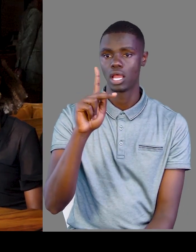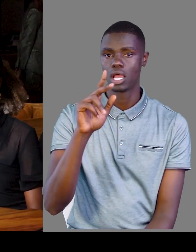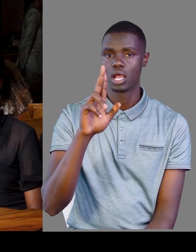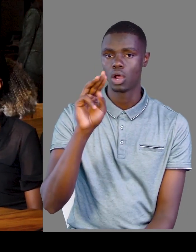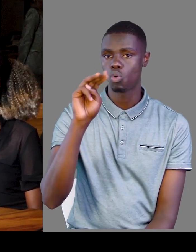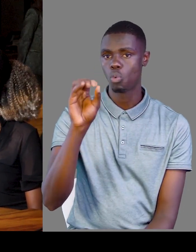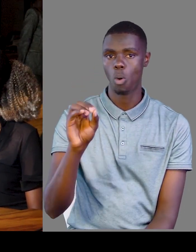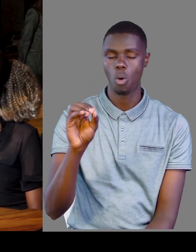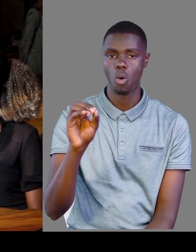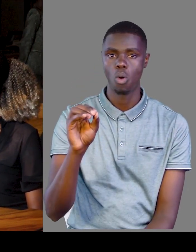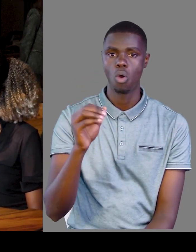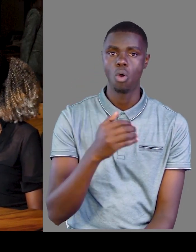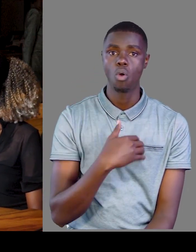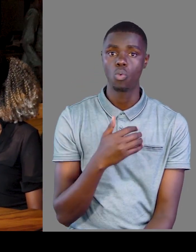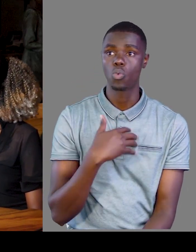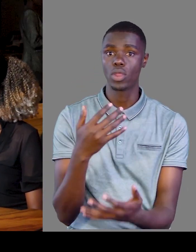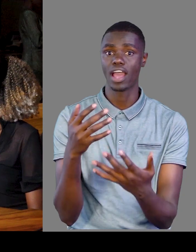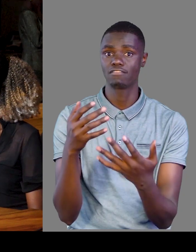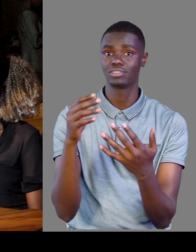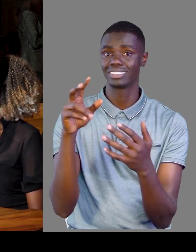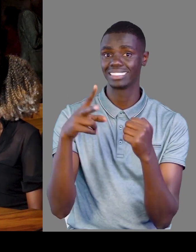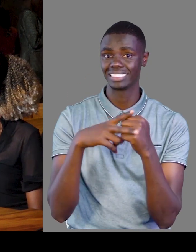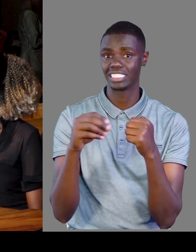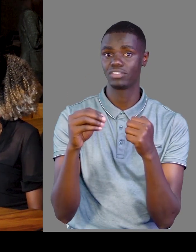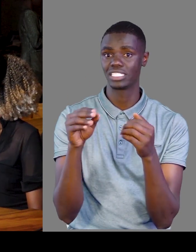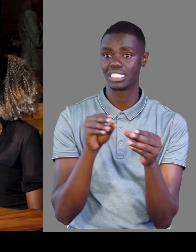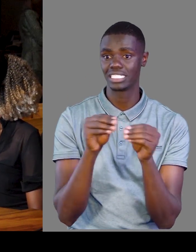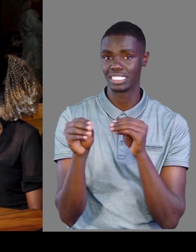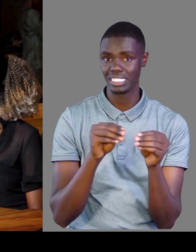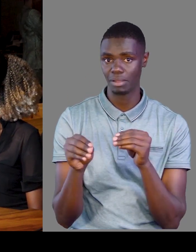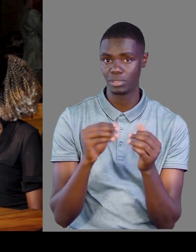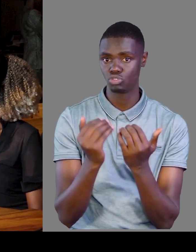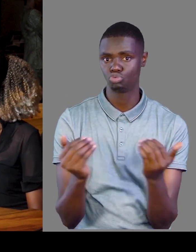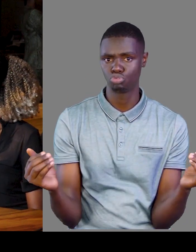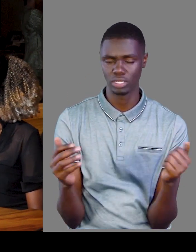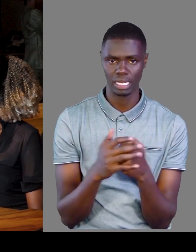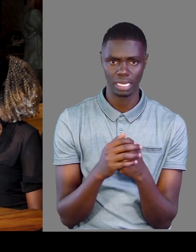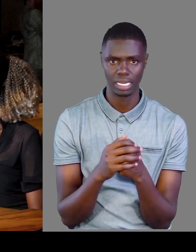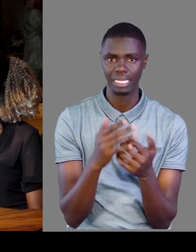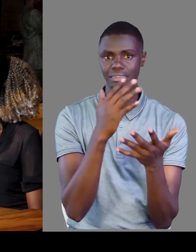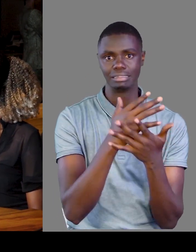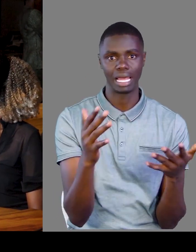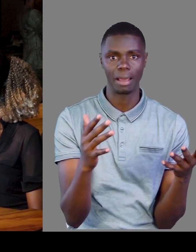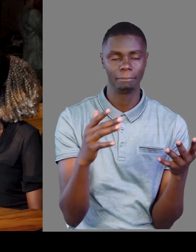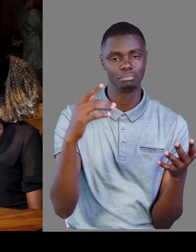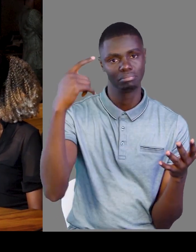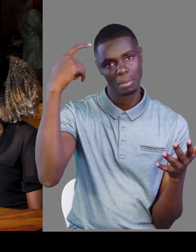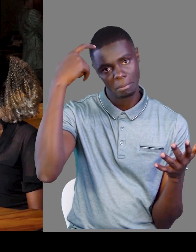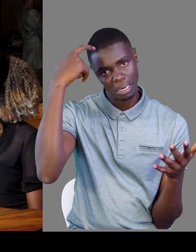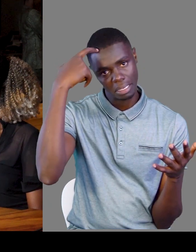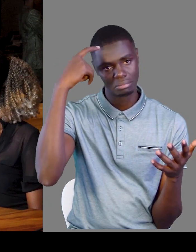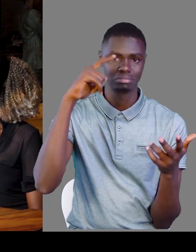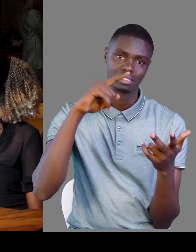And they have 70 disability kids. And different type, like some are the